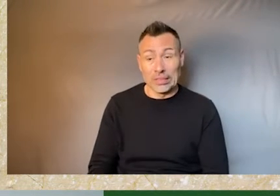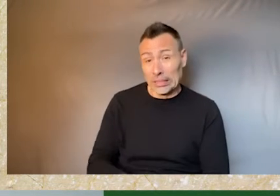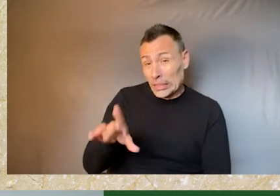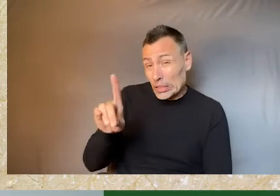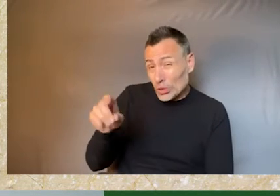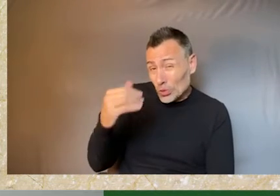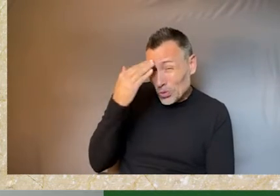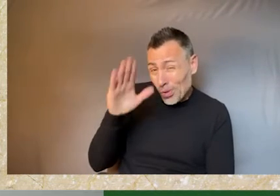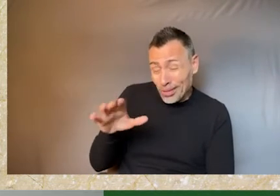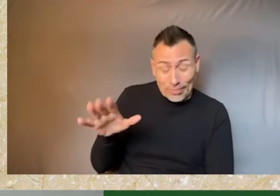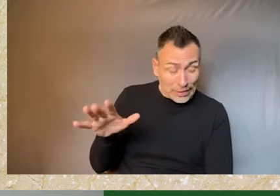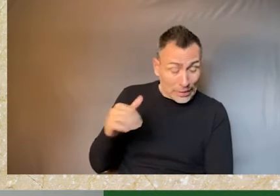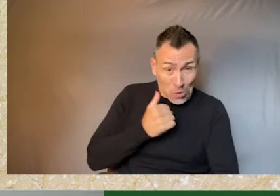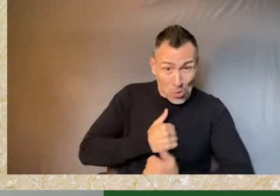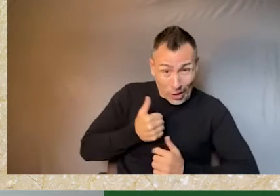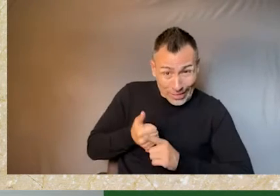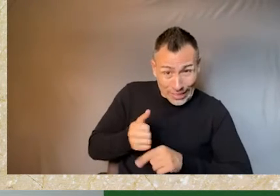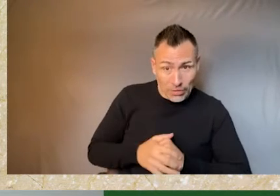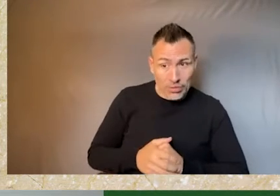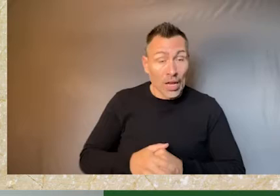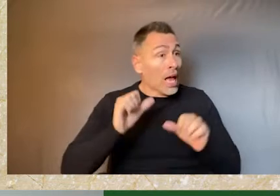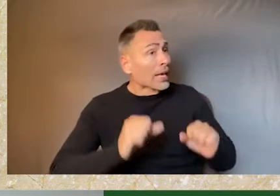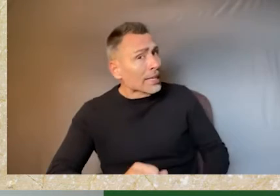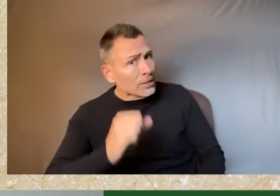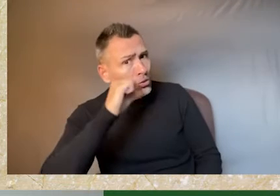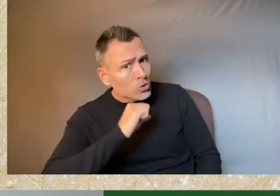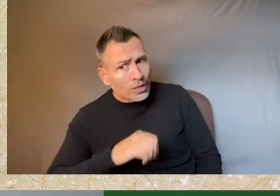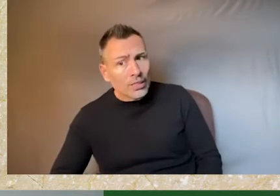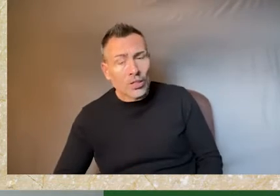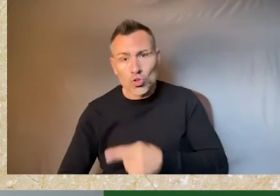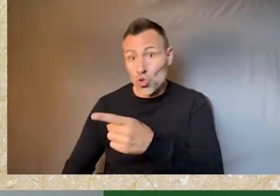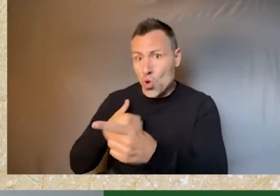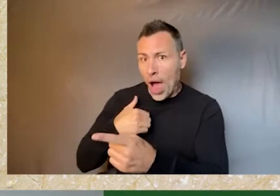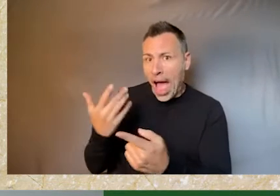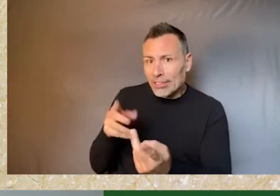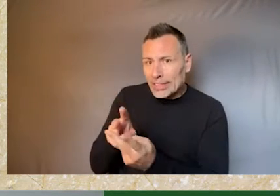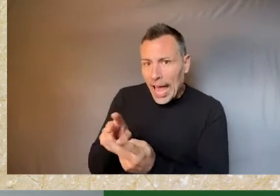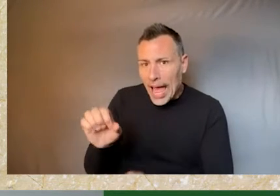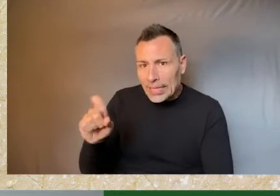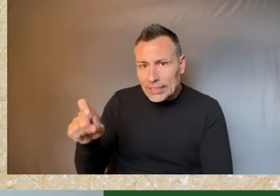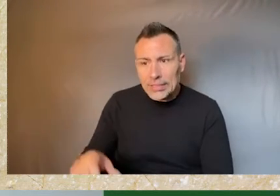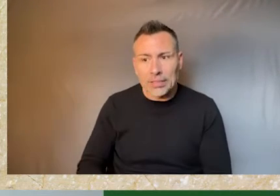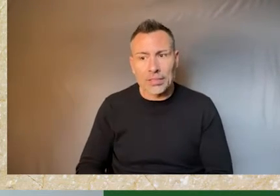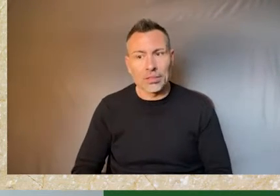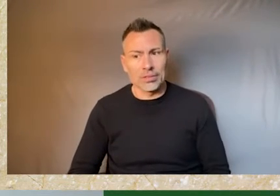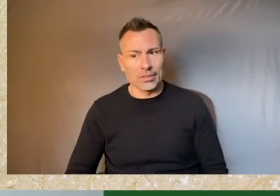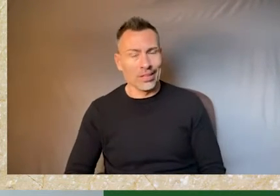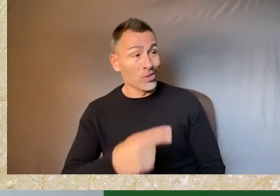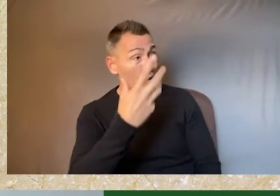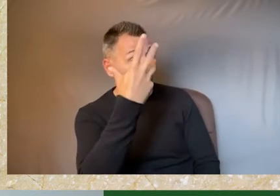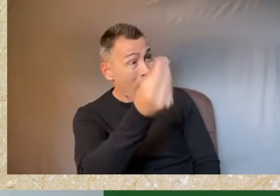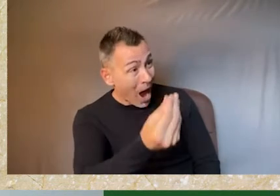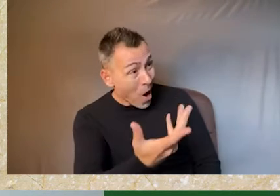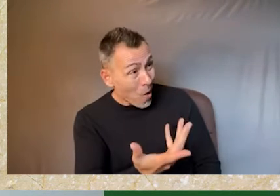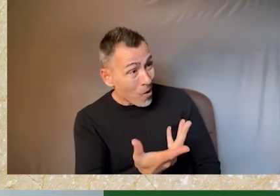wash yourself? Can you drink? Do you have sex? Oh, do you go out? No, I just